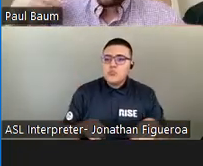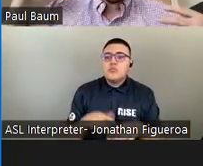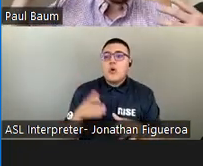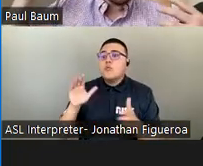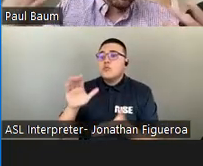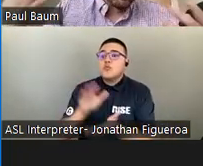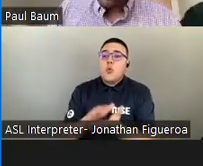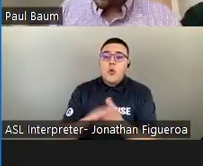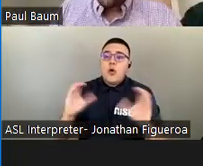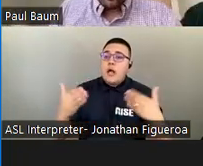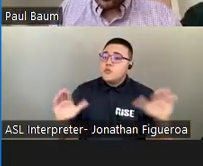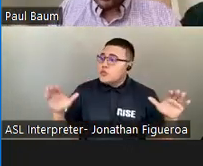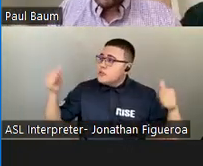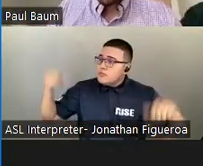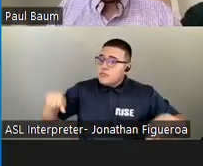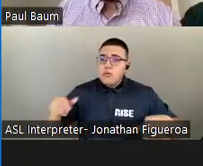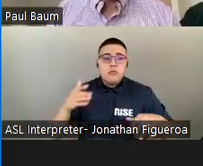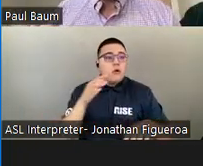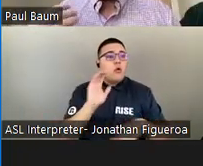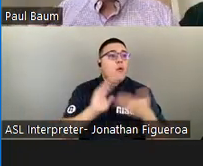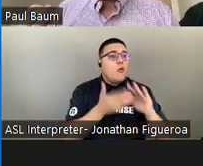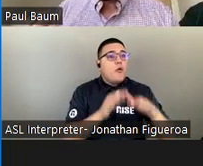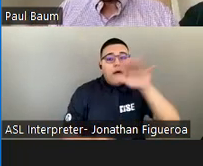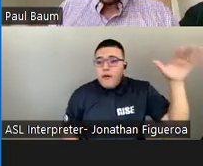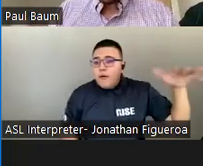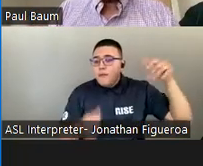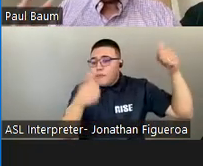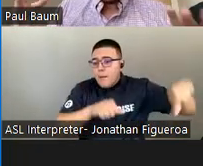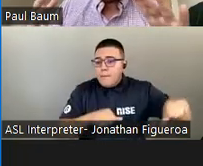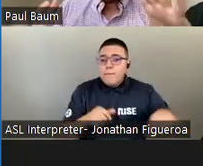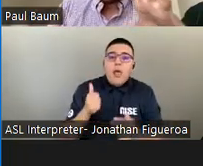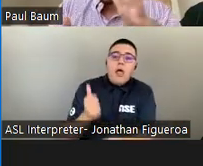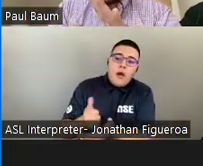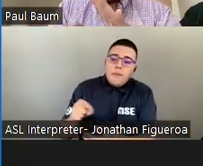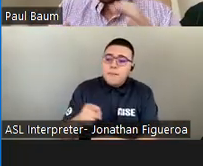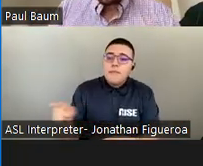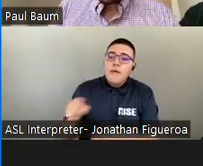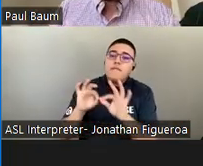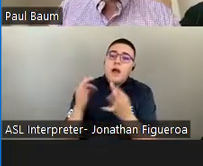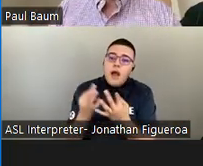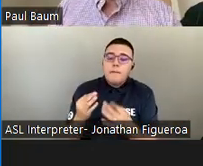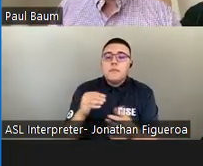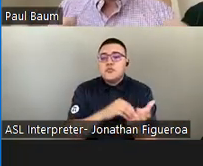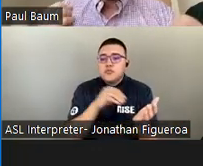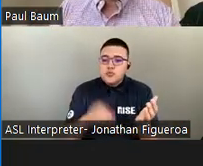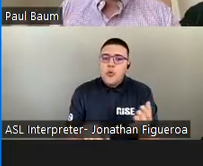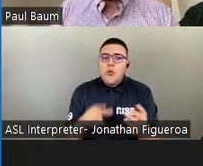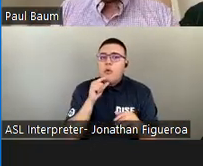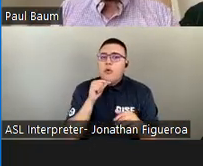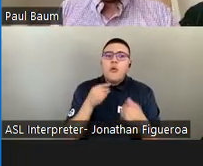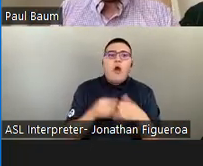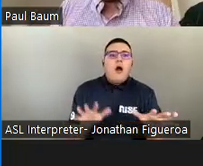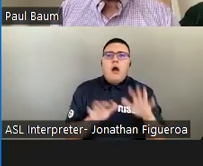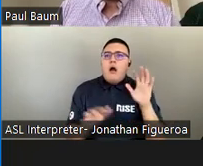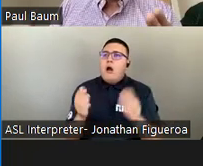schools, you could put up in your communities, things that are going to help connect the family and the students. Because the